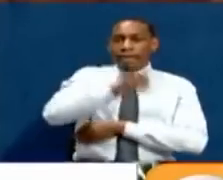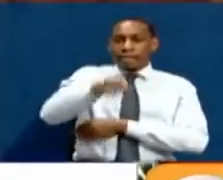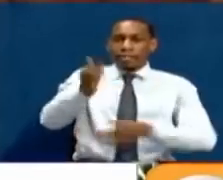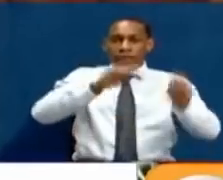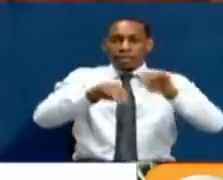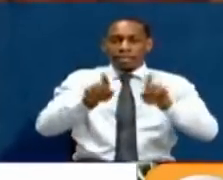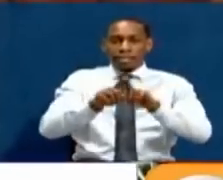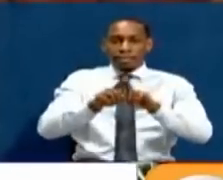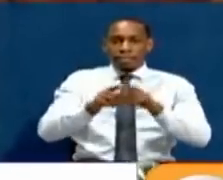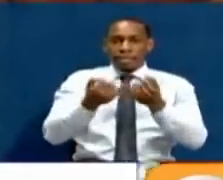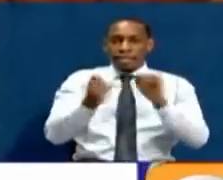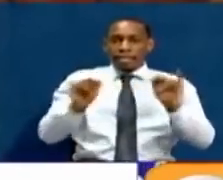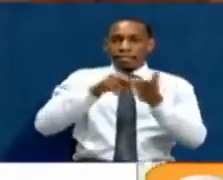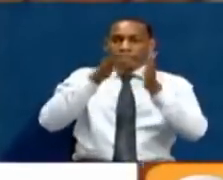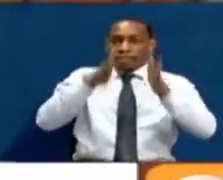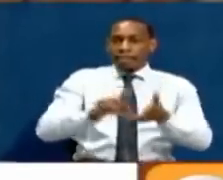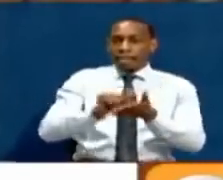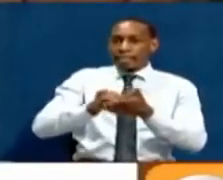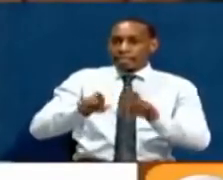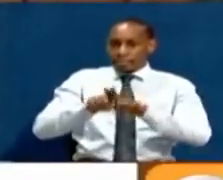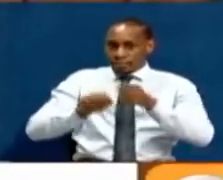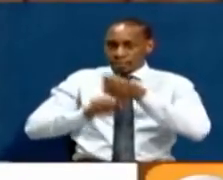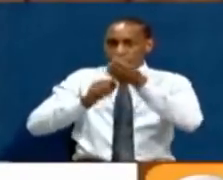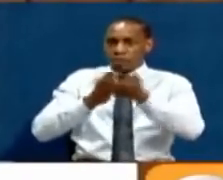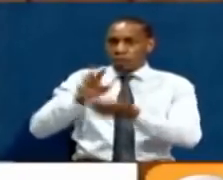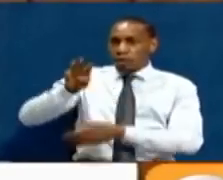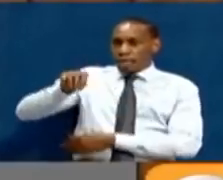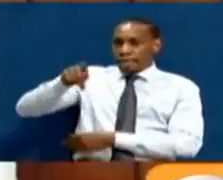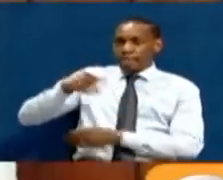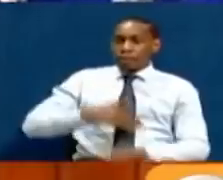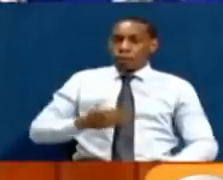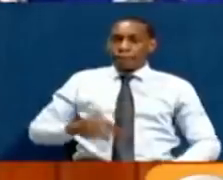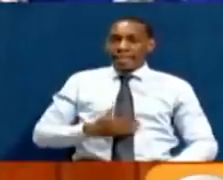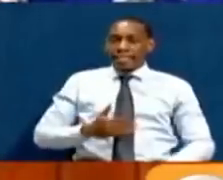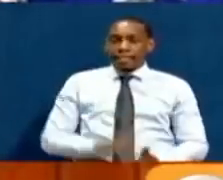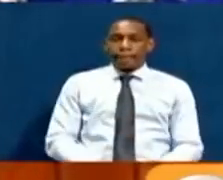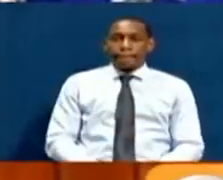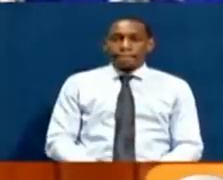Omar, an independent candidate who was also supported by Jumwa. Nimrotabu for Citizen TV.